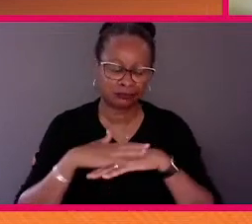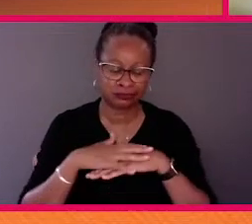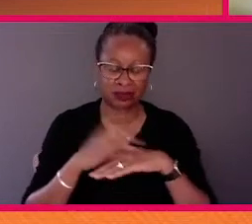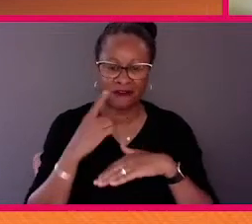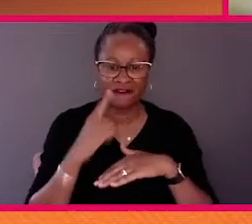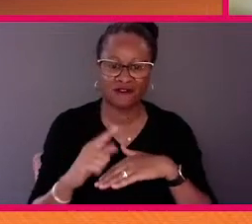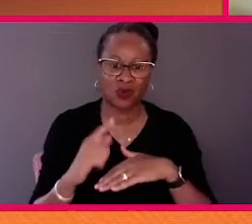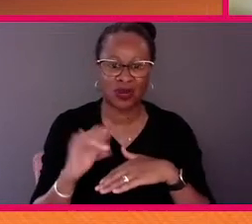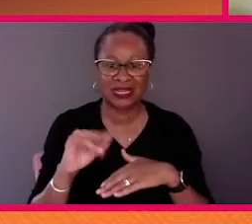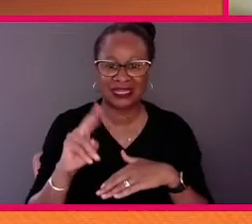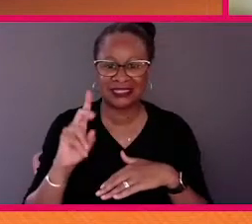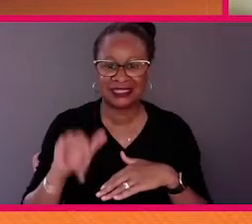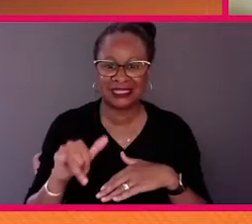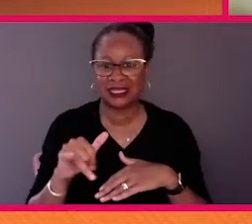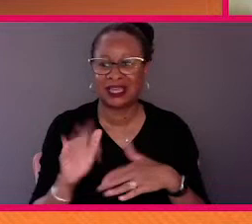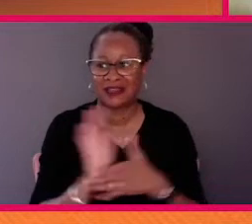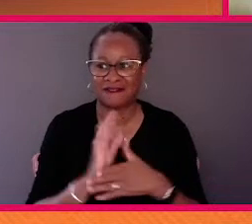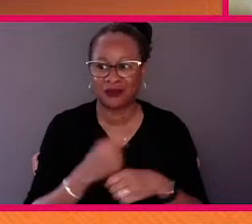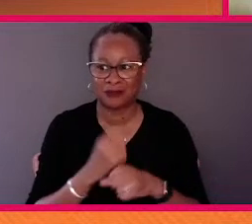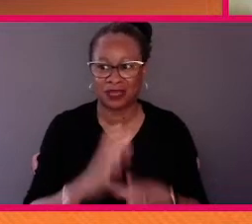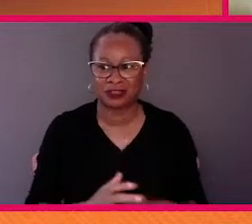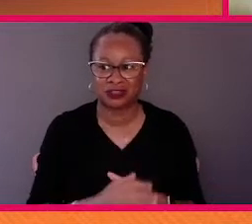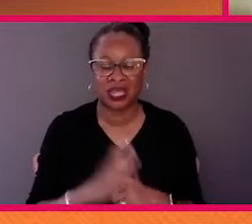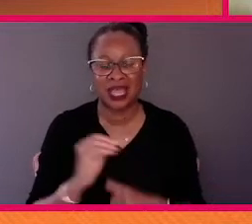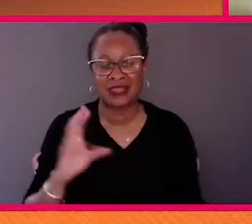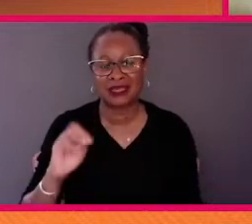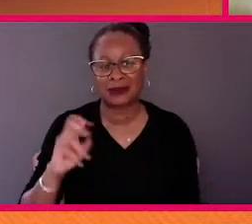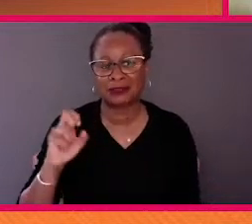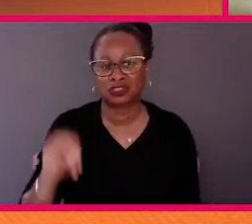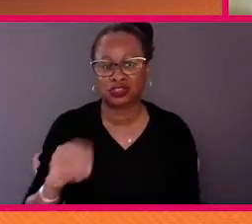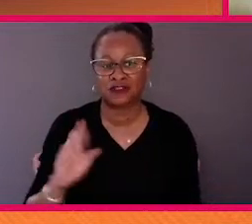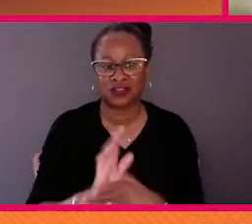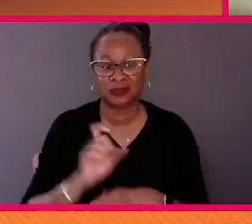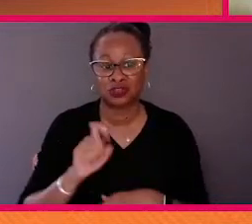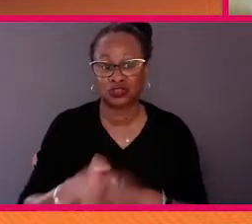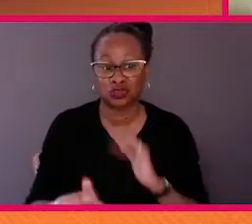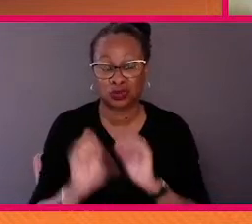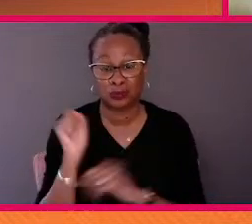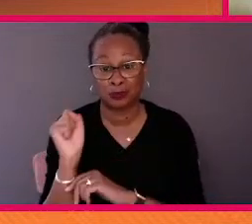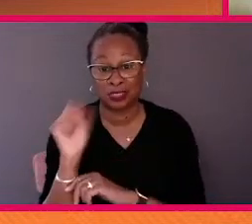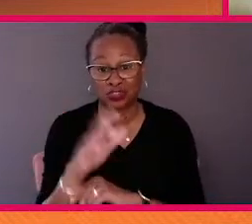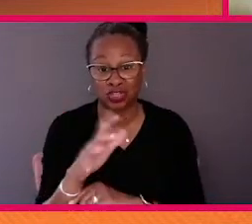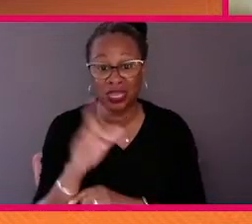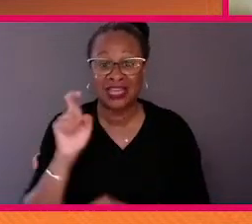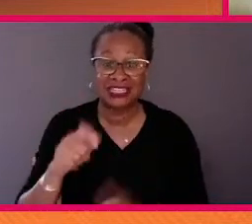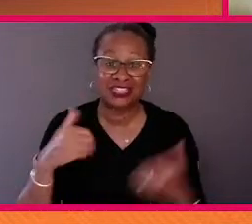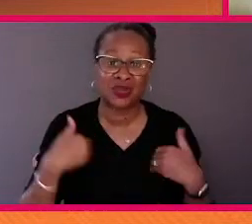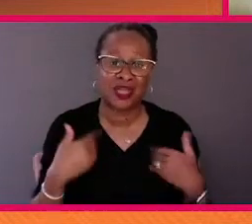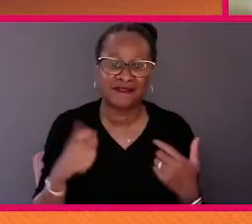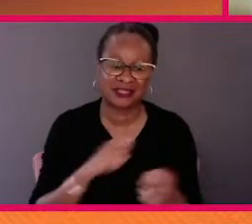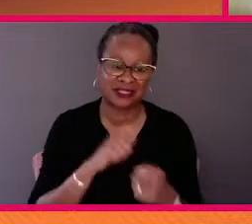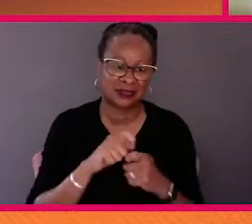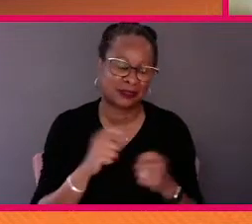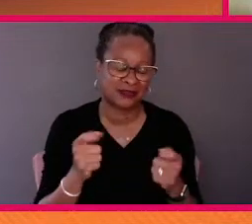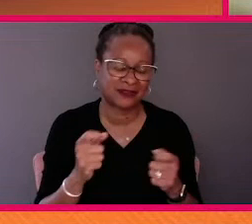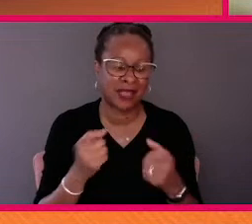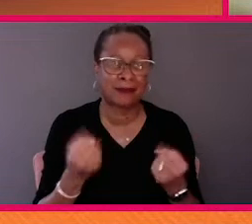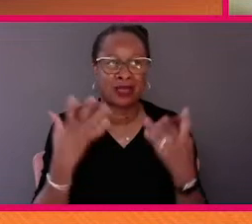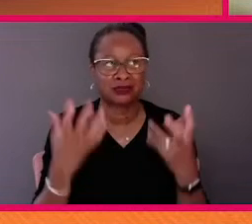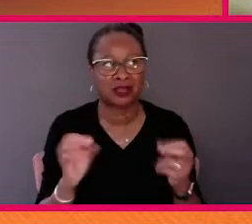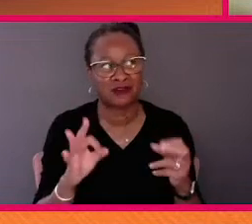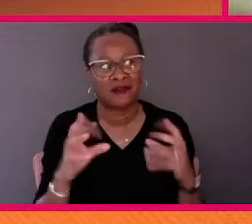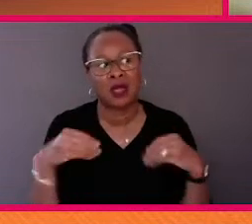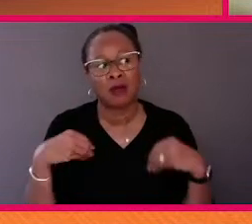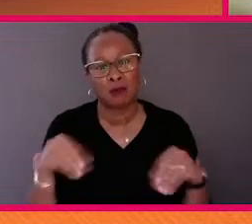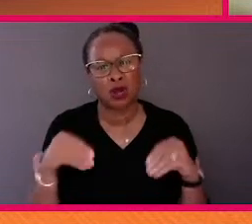It's all really commissions, and the commission films that you have to pitch have to have a certain amount of marketability. So I think, you know, if